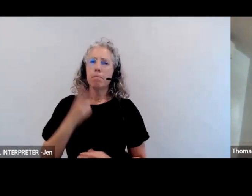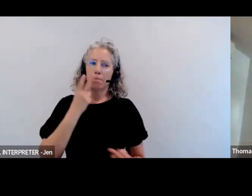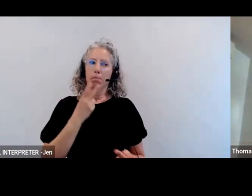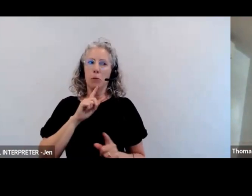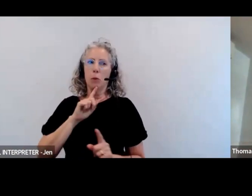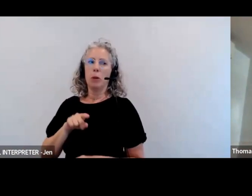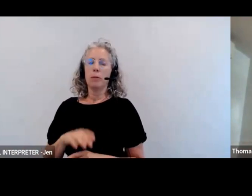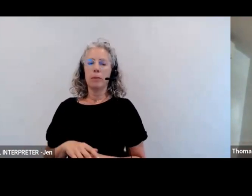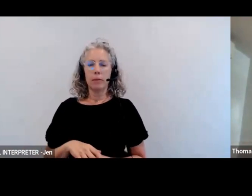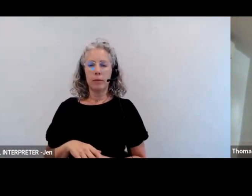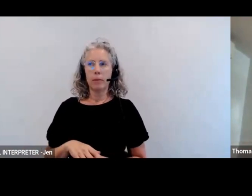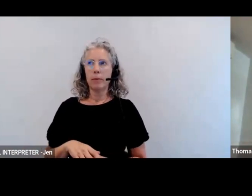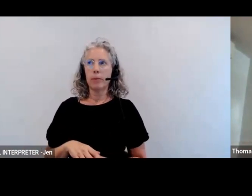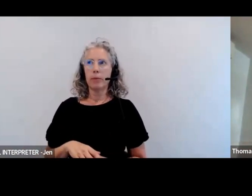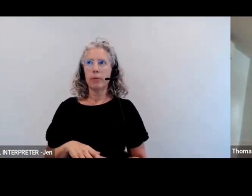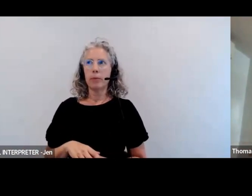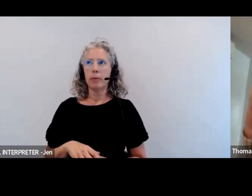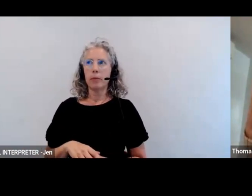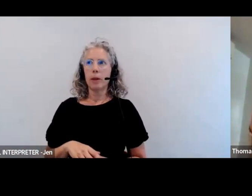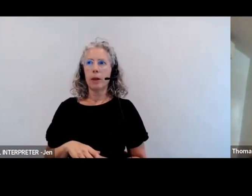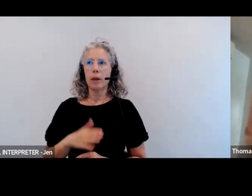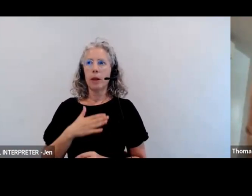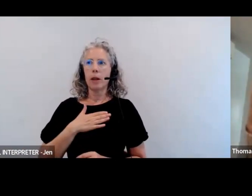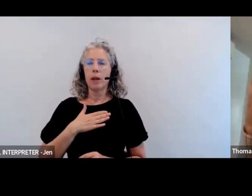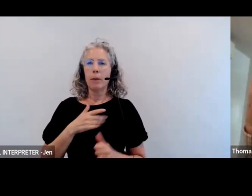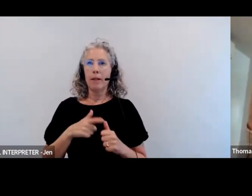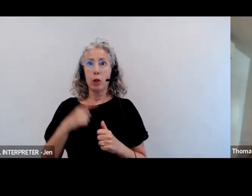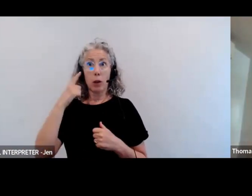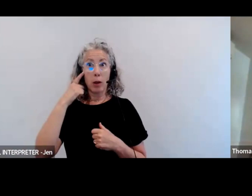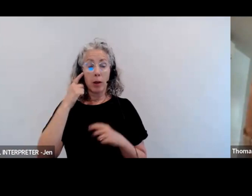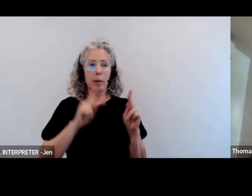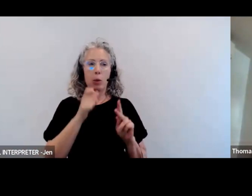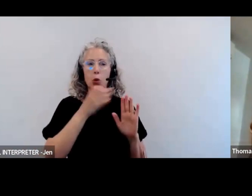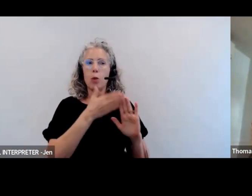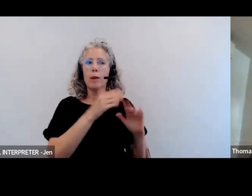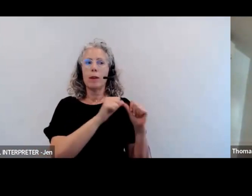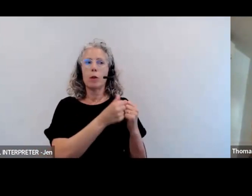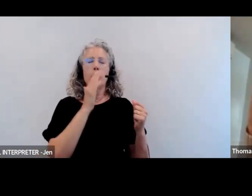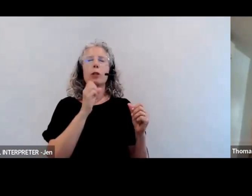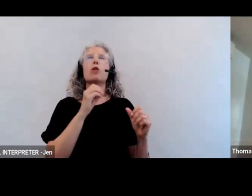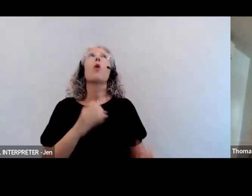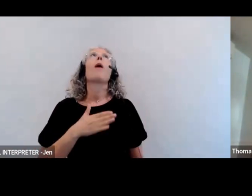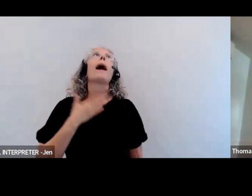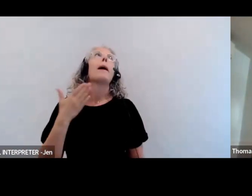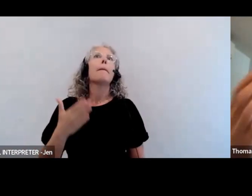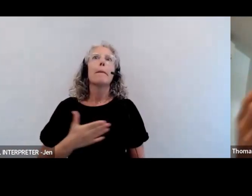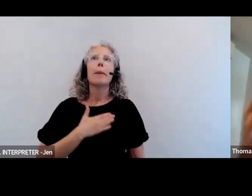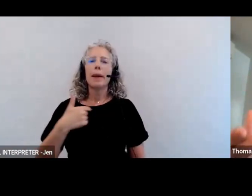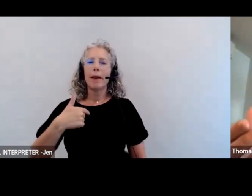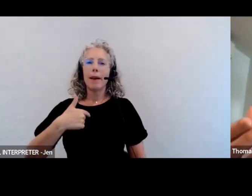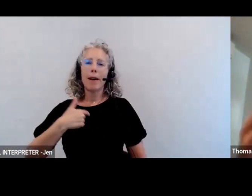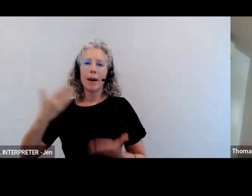thought is that, my God, the people who run this agency are going to be so happy I am bringing this to